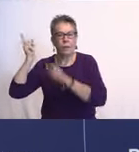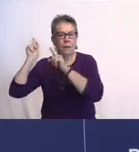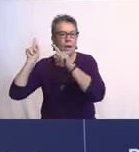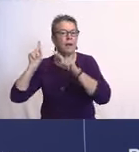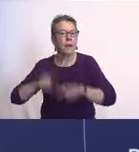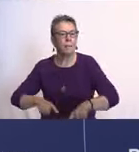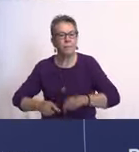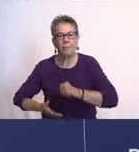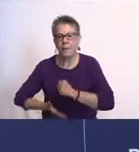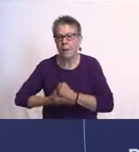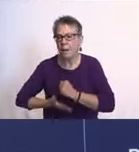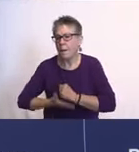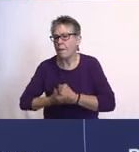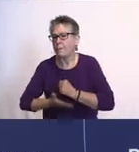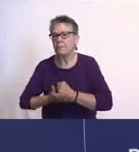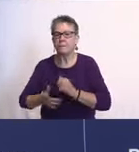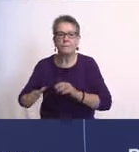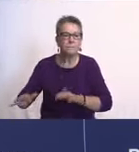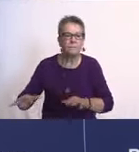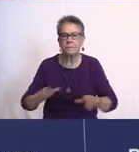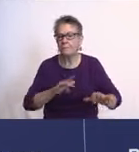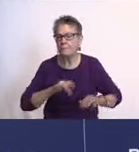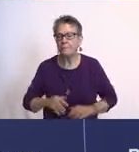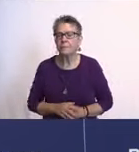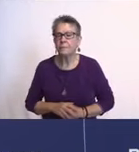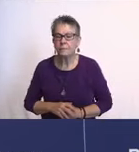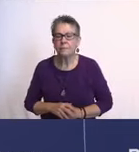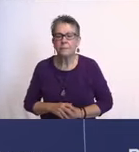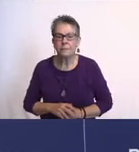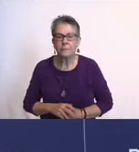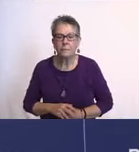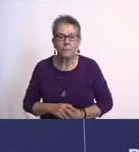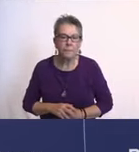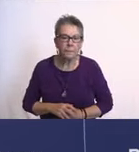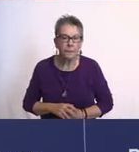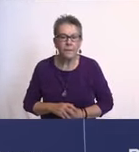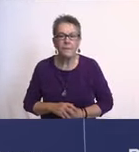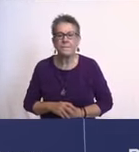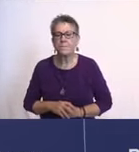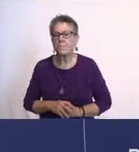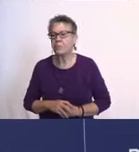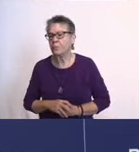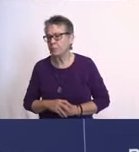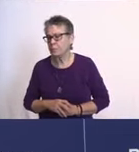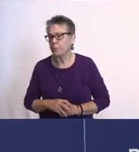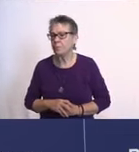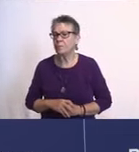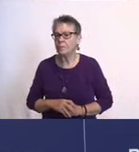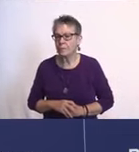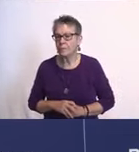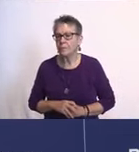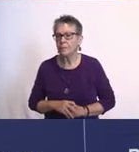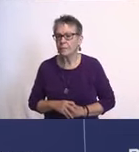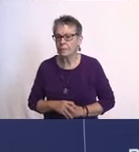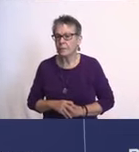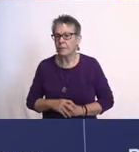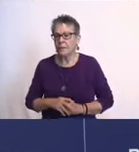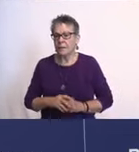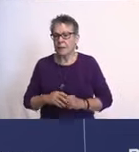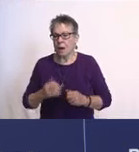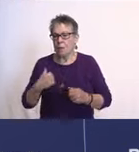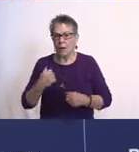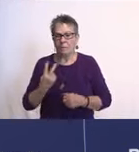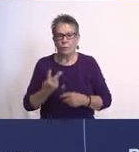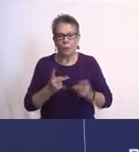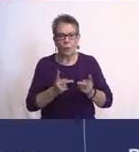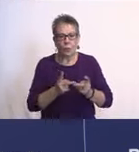Hospital. Glad to report no decedents are there at this juncture. Trenton is the other location, and sad